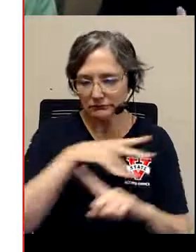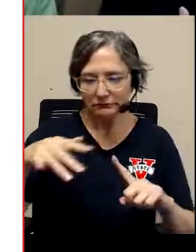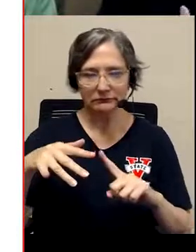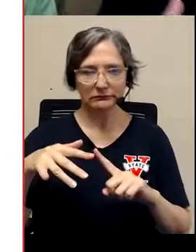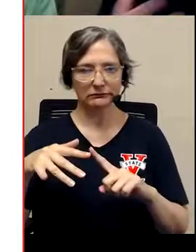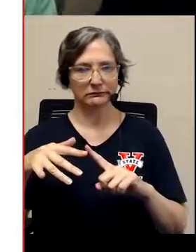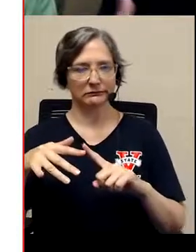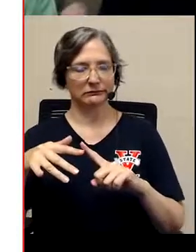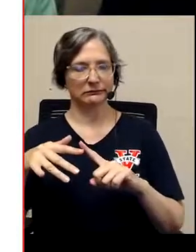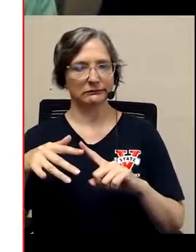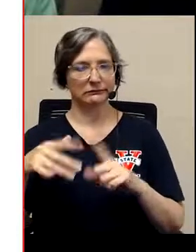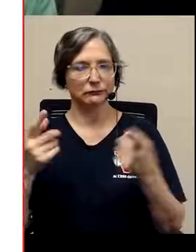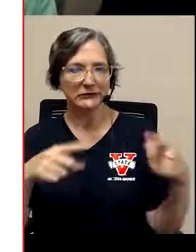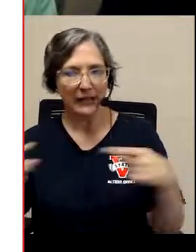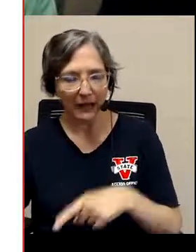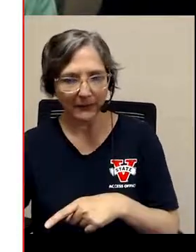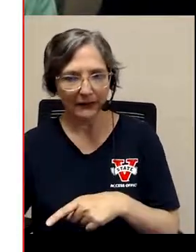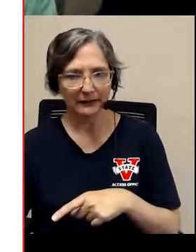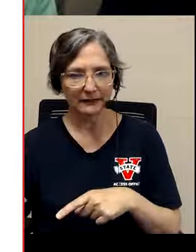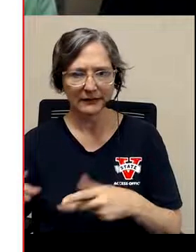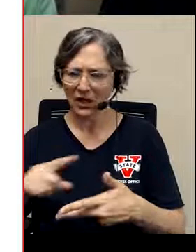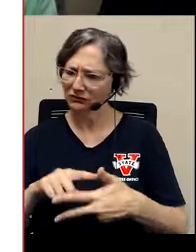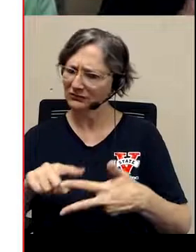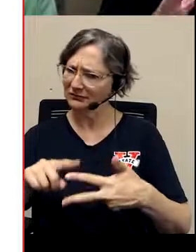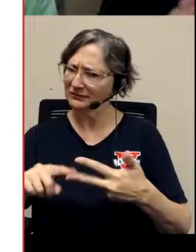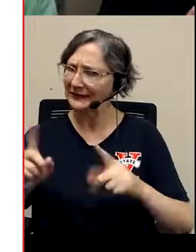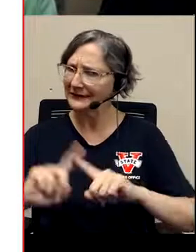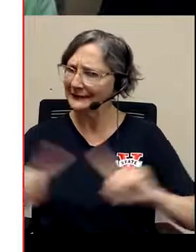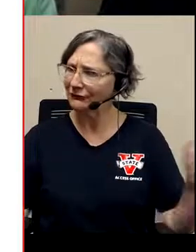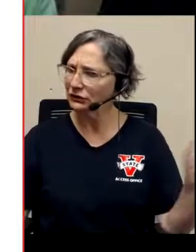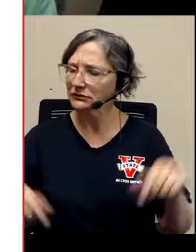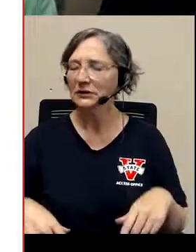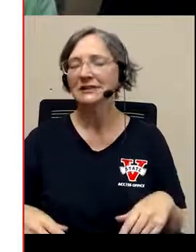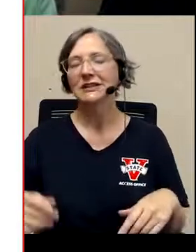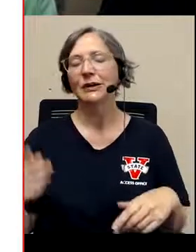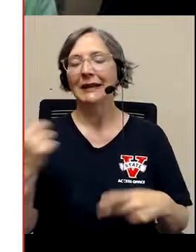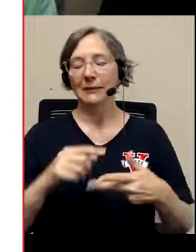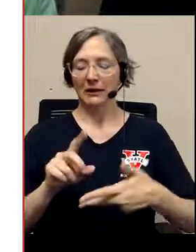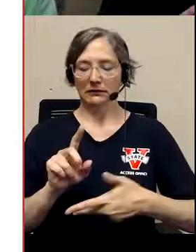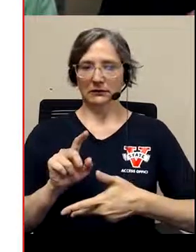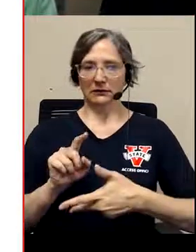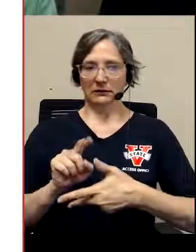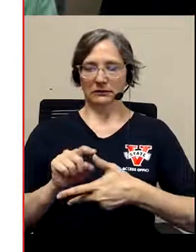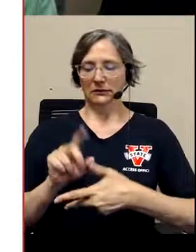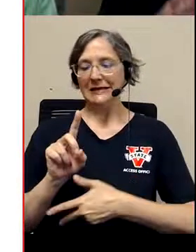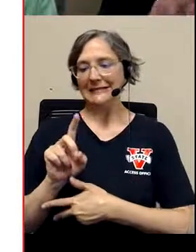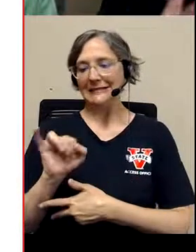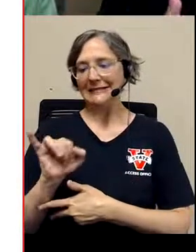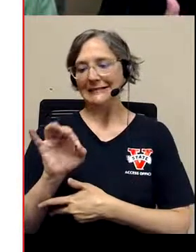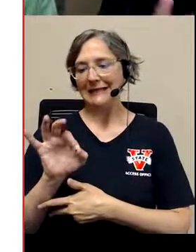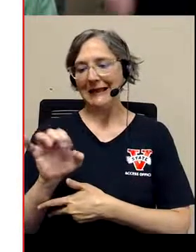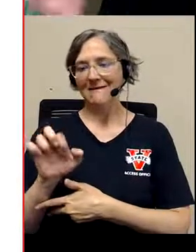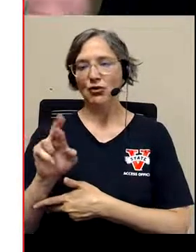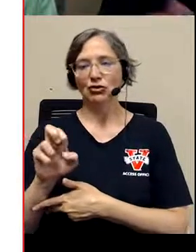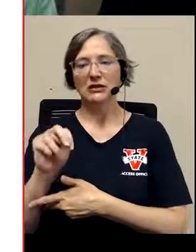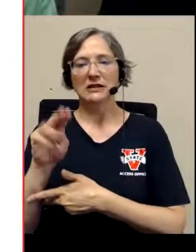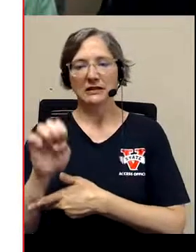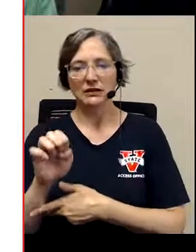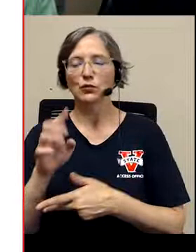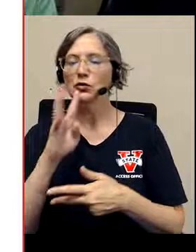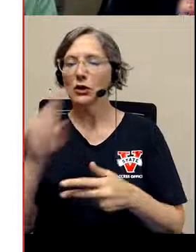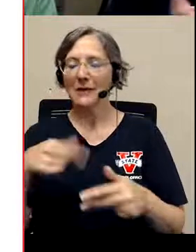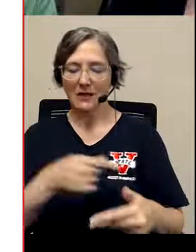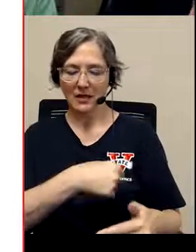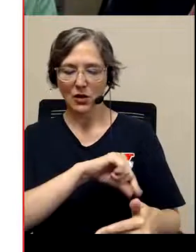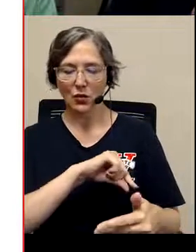being, that they're really not alike. So when we really think about difference, we're talking about the quality that you see